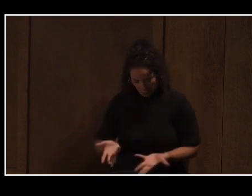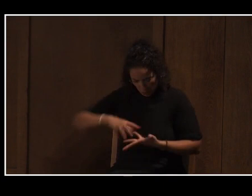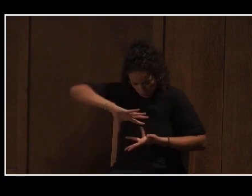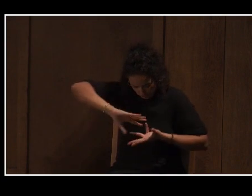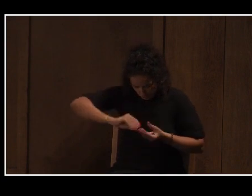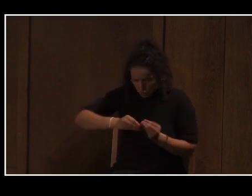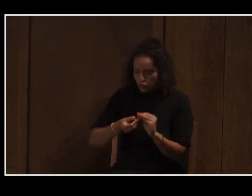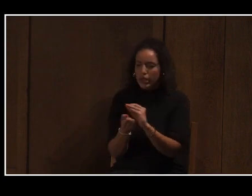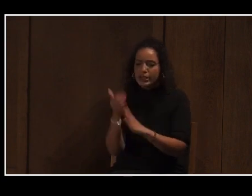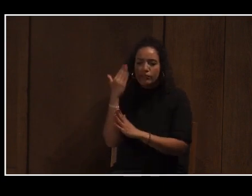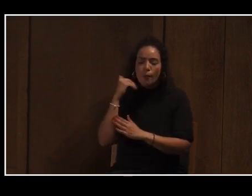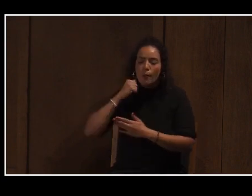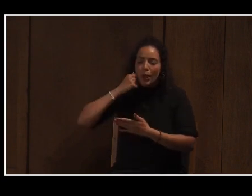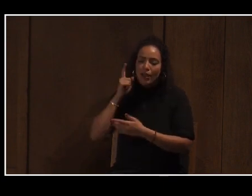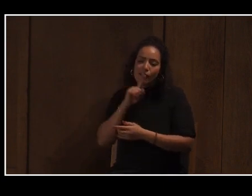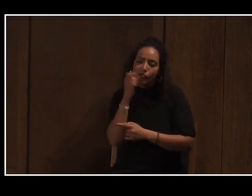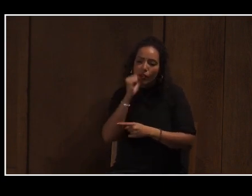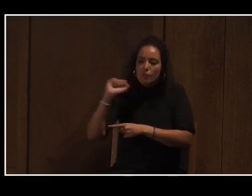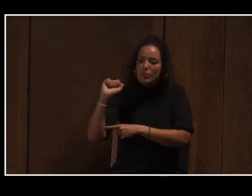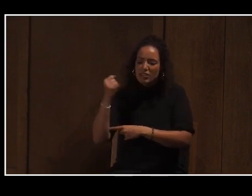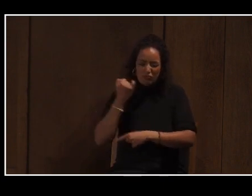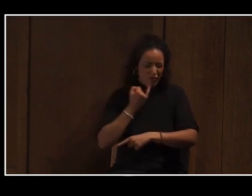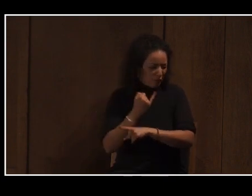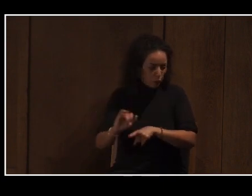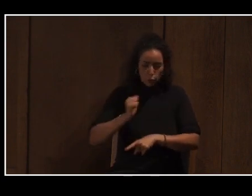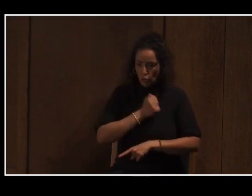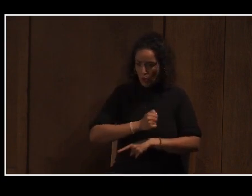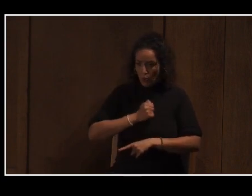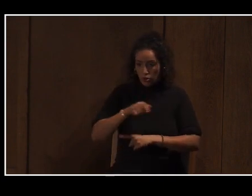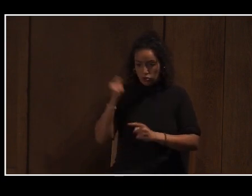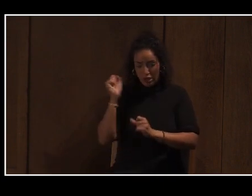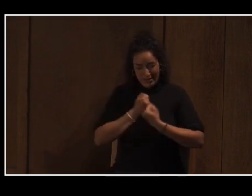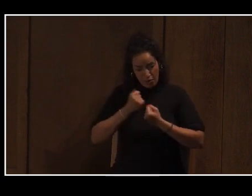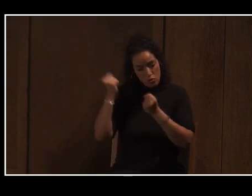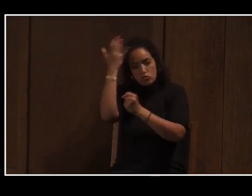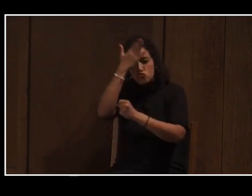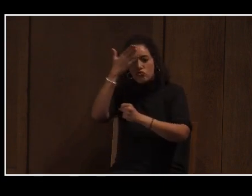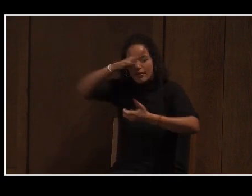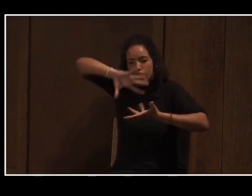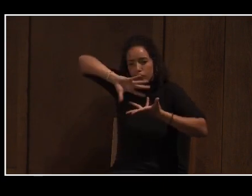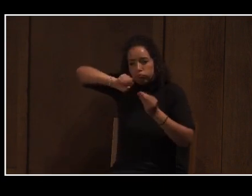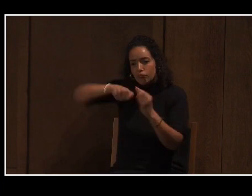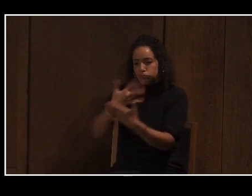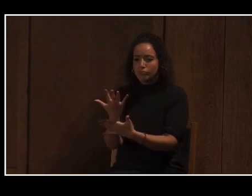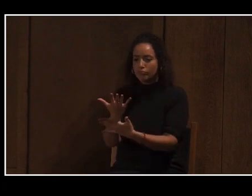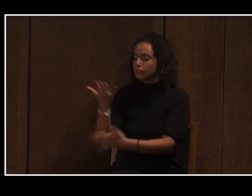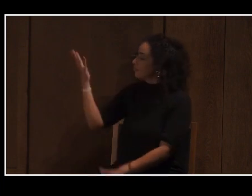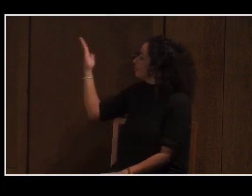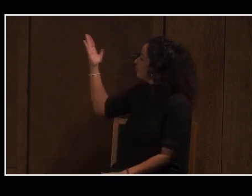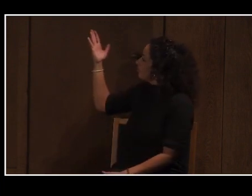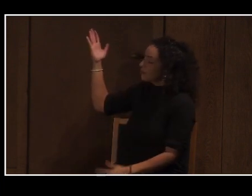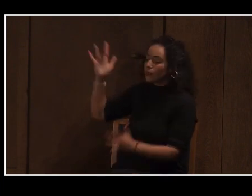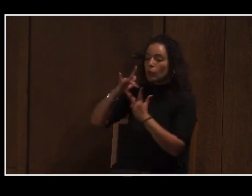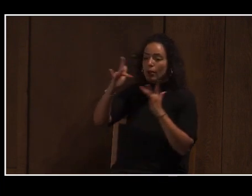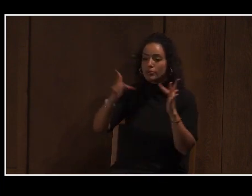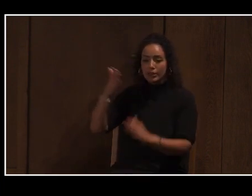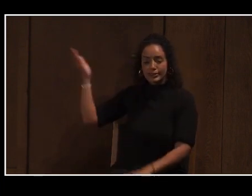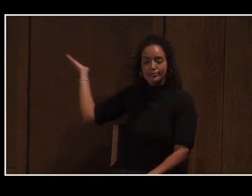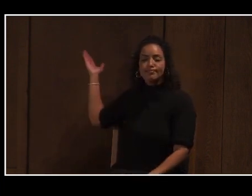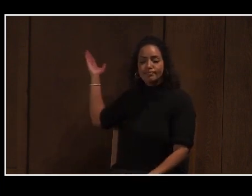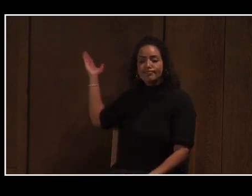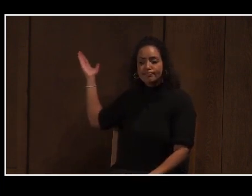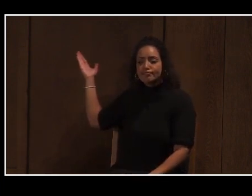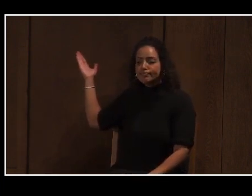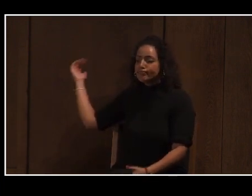feminist unapologetic dreaming. Some of the dreamers are here in the room. So here's a screenshot for a website. We openly speak